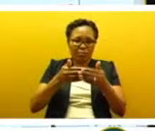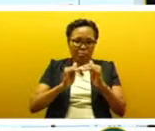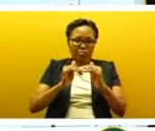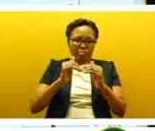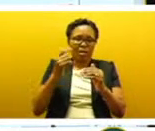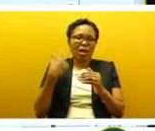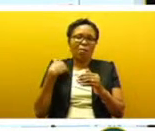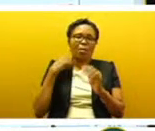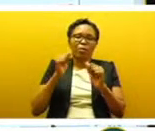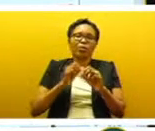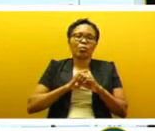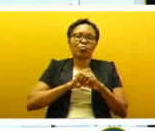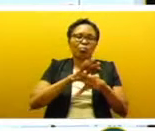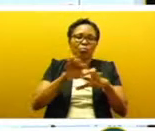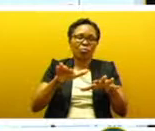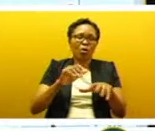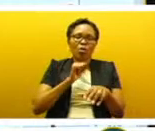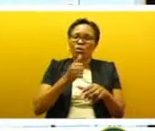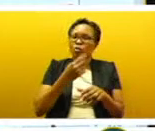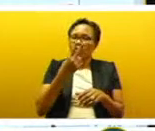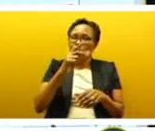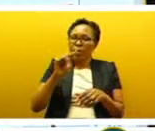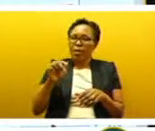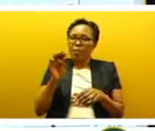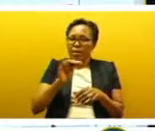2 million votes.